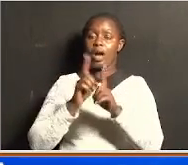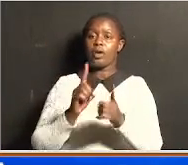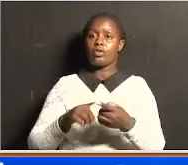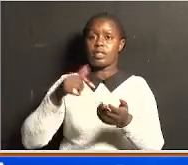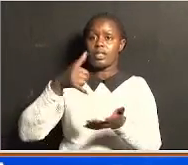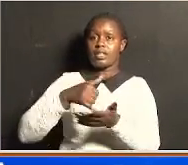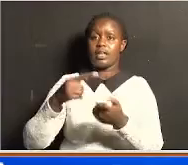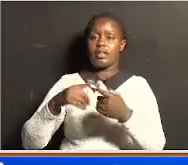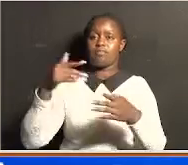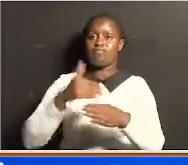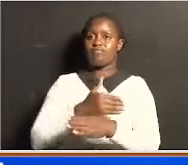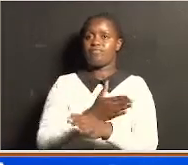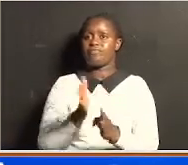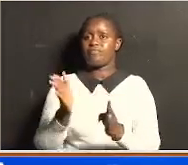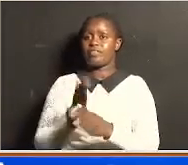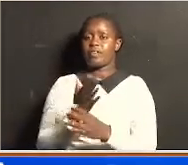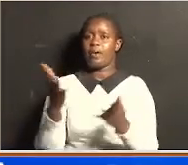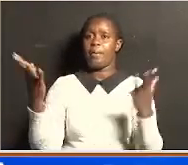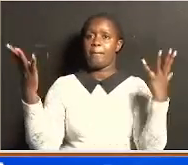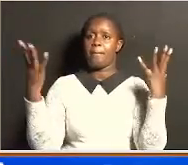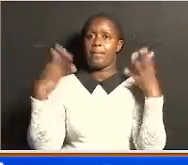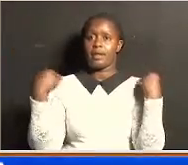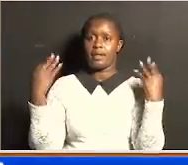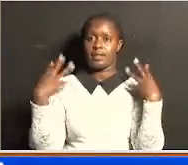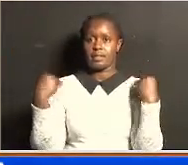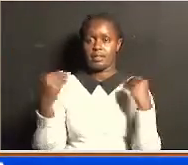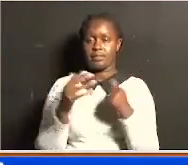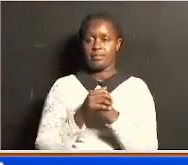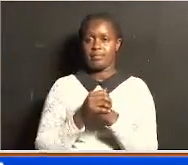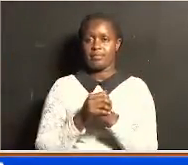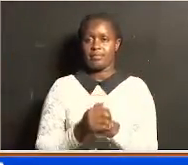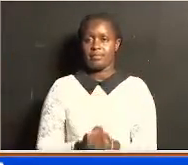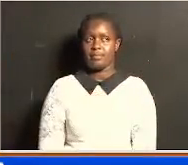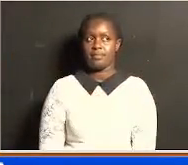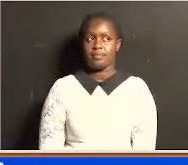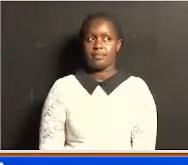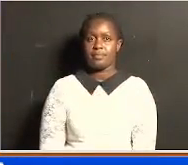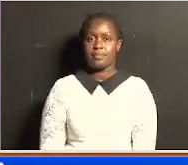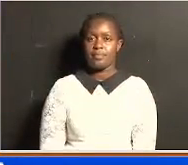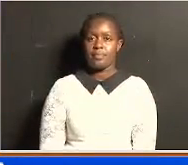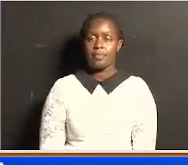practices. Wanjisosti, TV47, Bungoma.